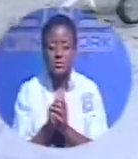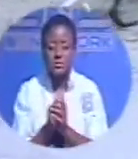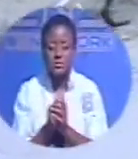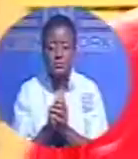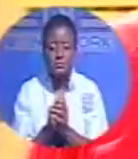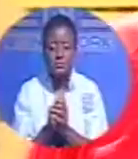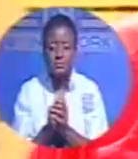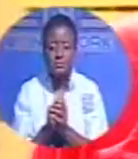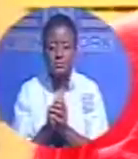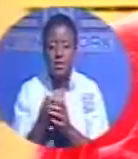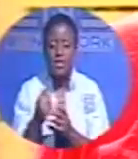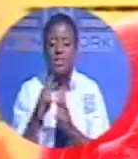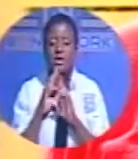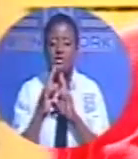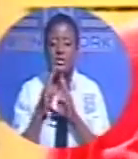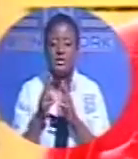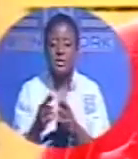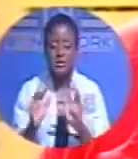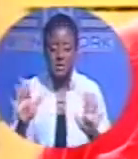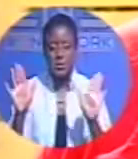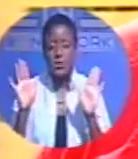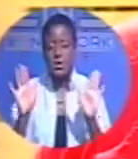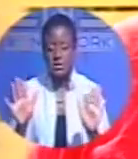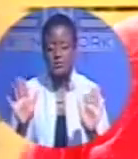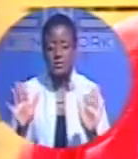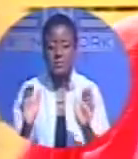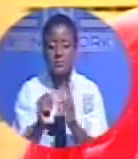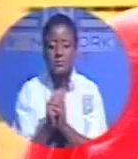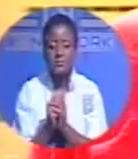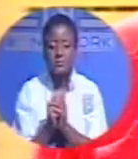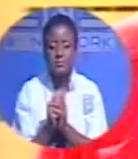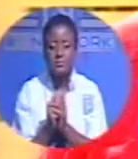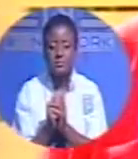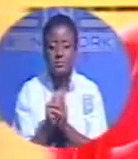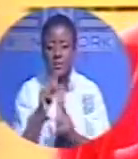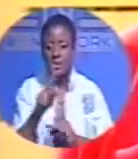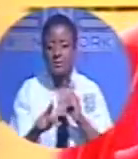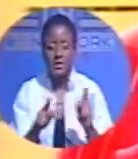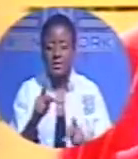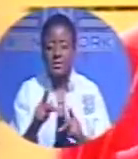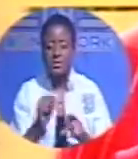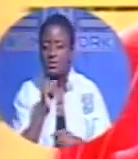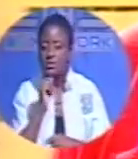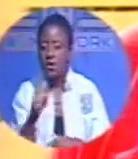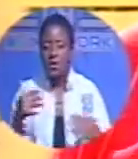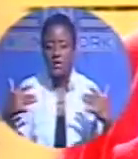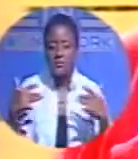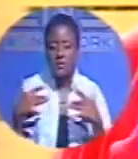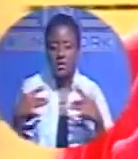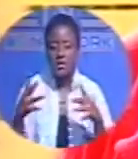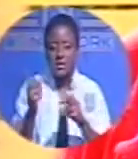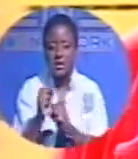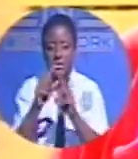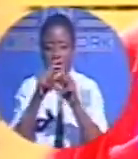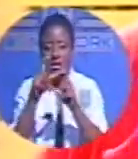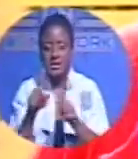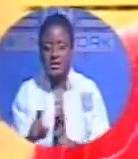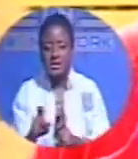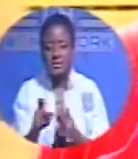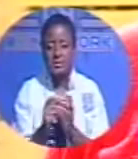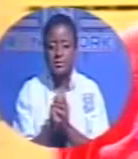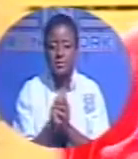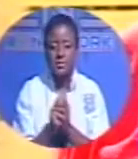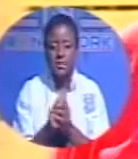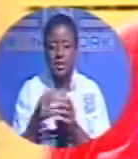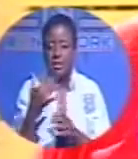response has been wonderful so far, okay? People are not afraid to get tested anymore, okay?